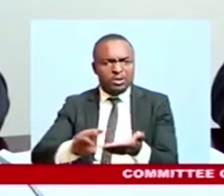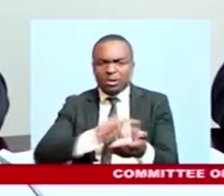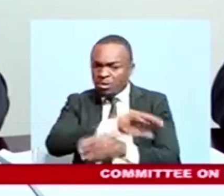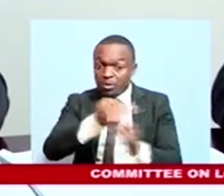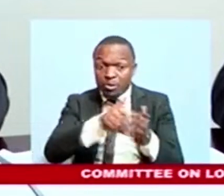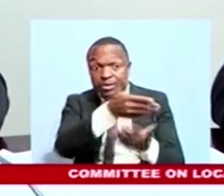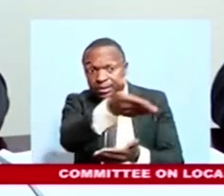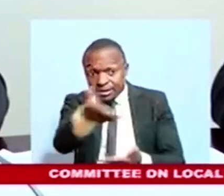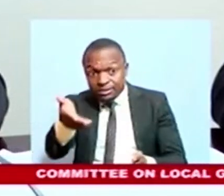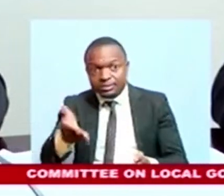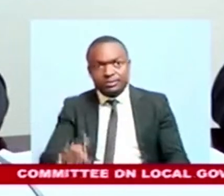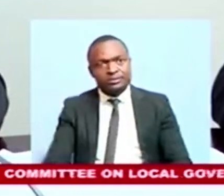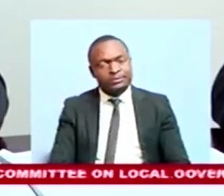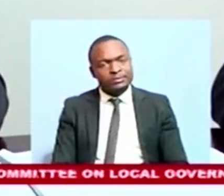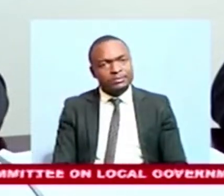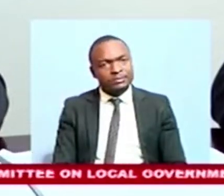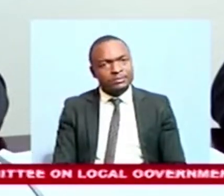these,